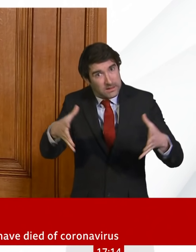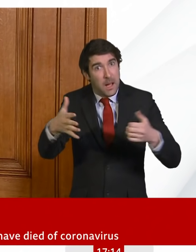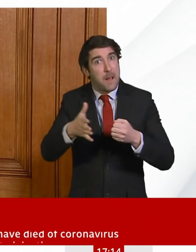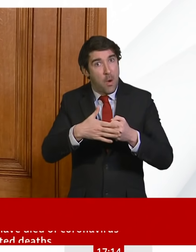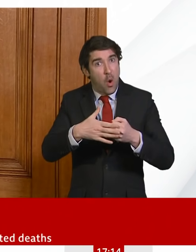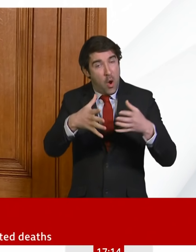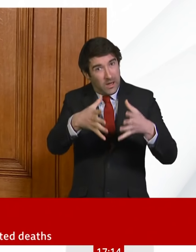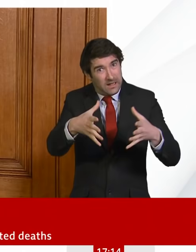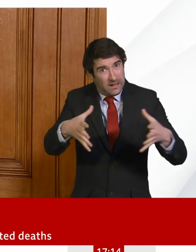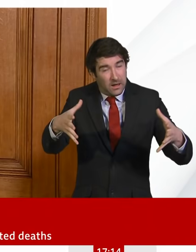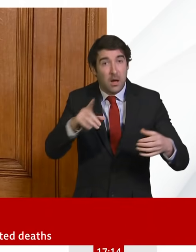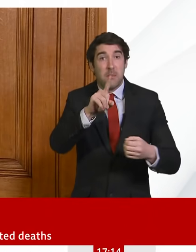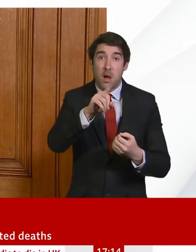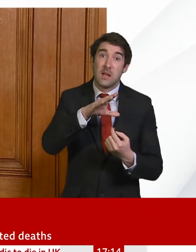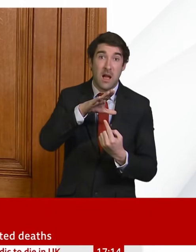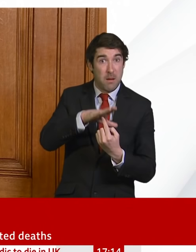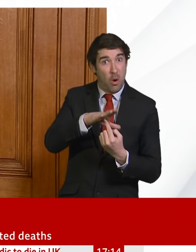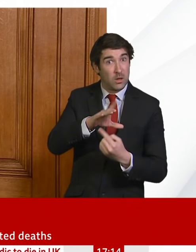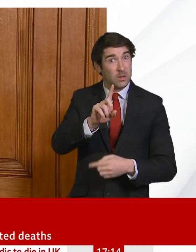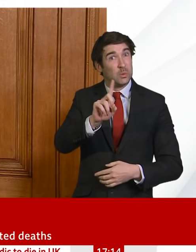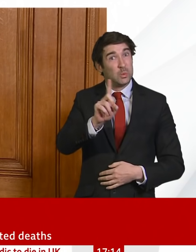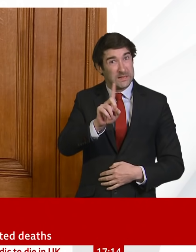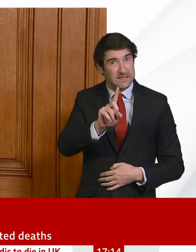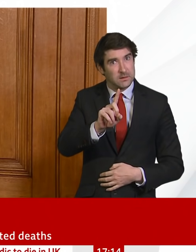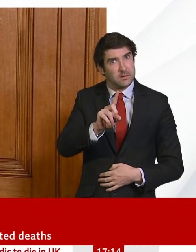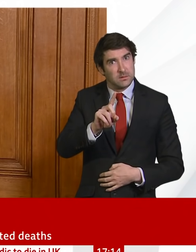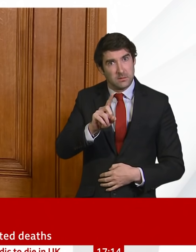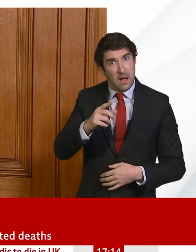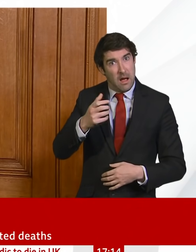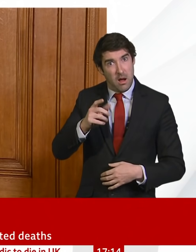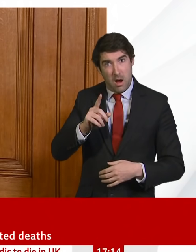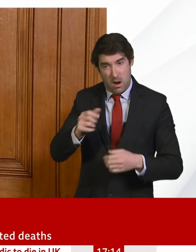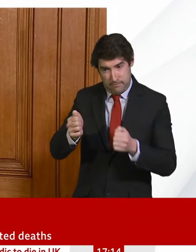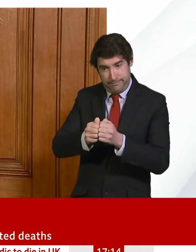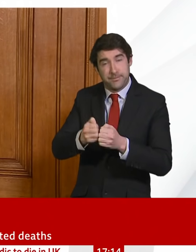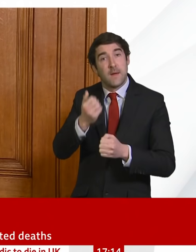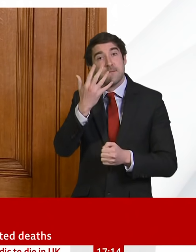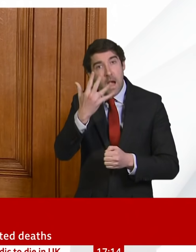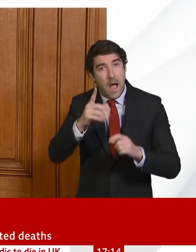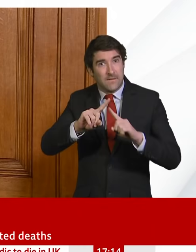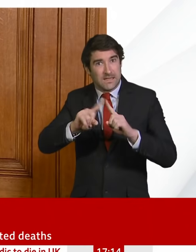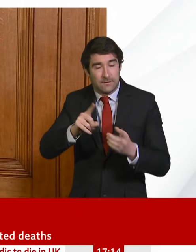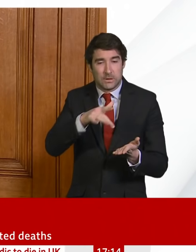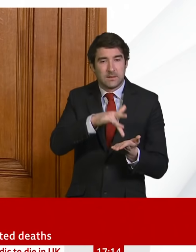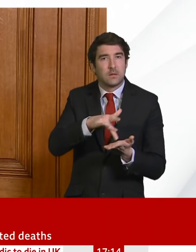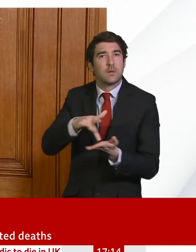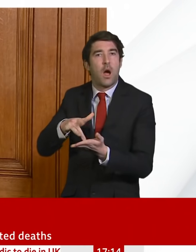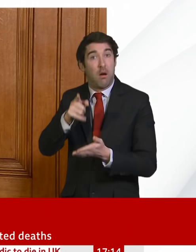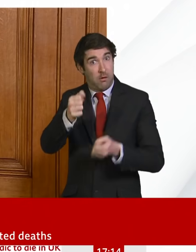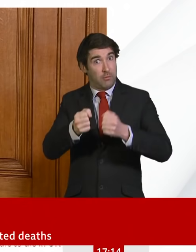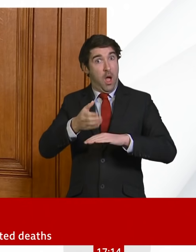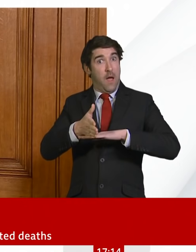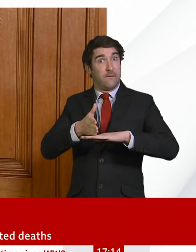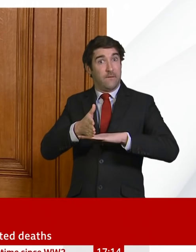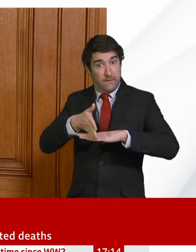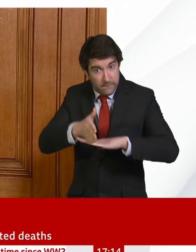important capacity is in the second strand, where we will have five centres where people can drive through and get their testing